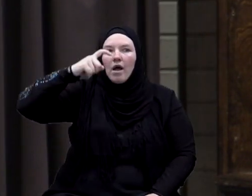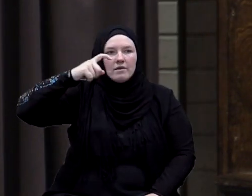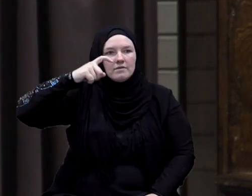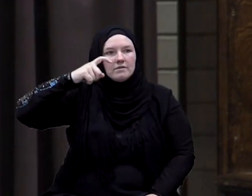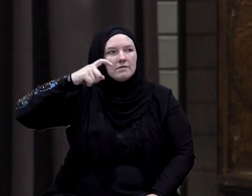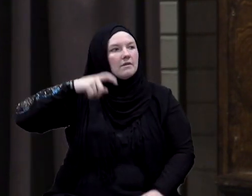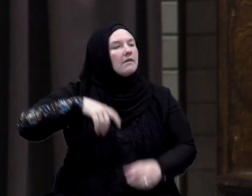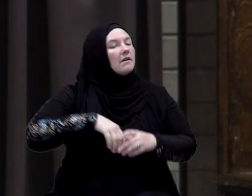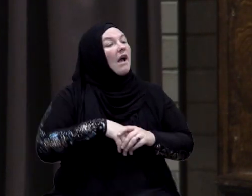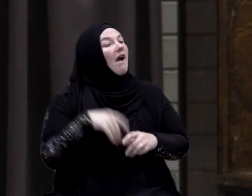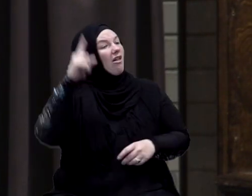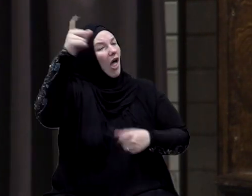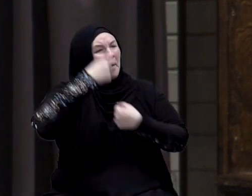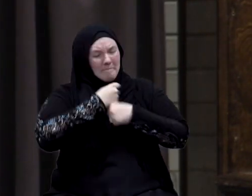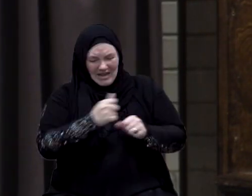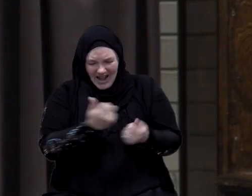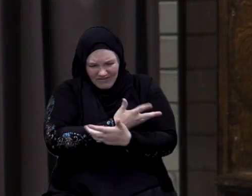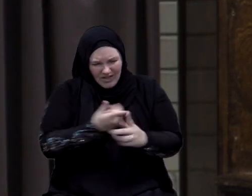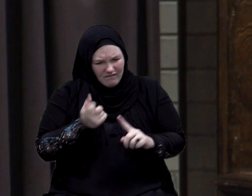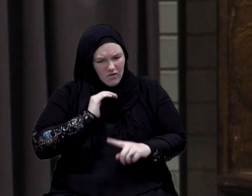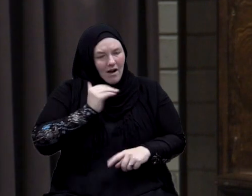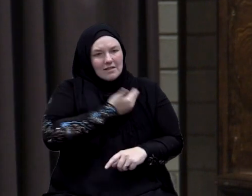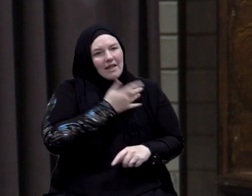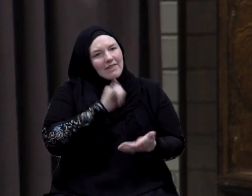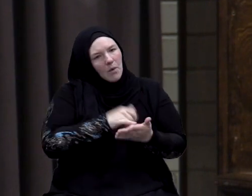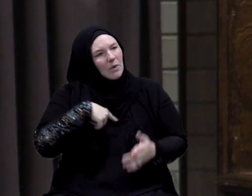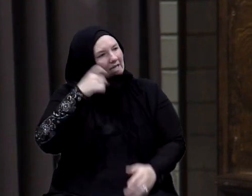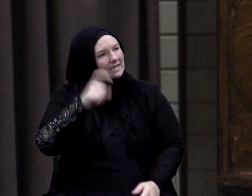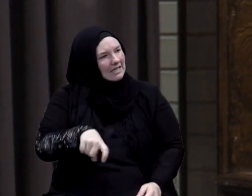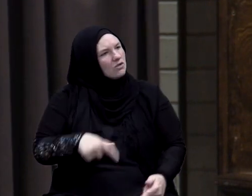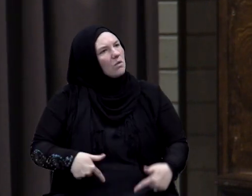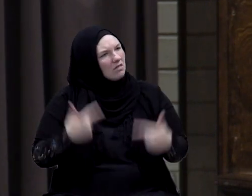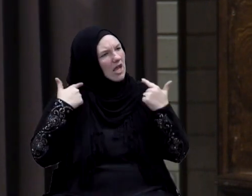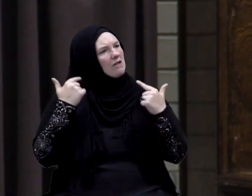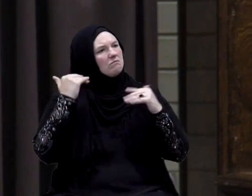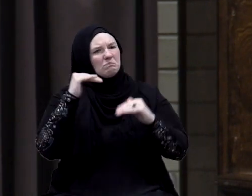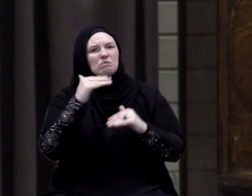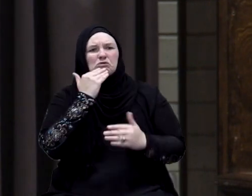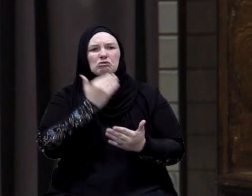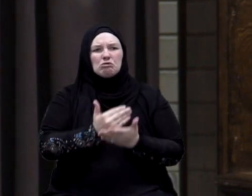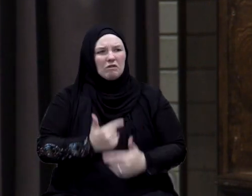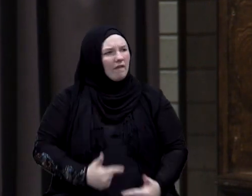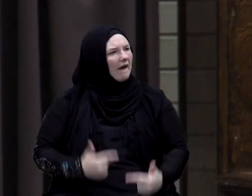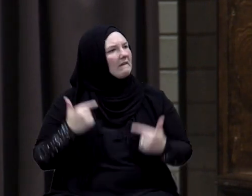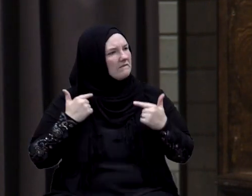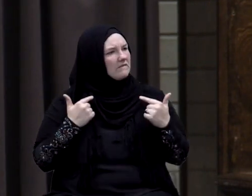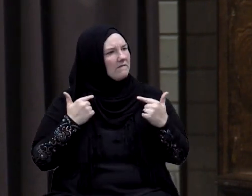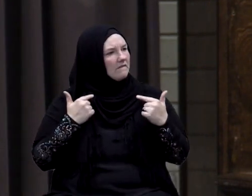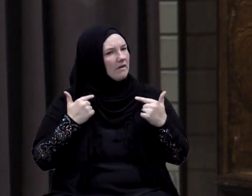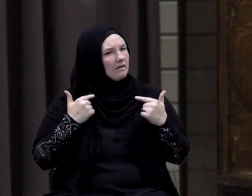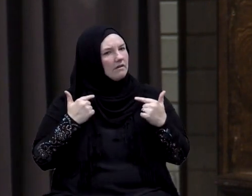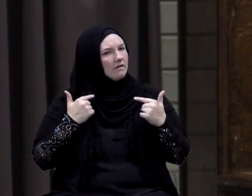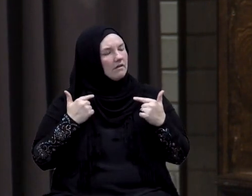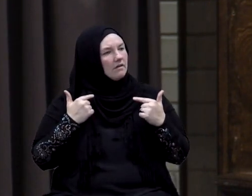us everything that we need to live a good life. And above all of